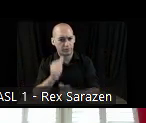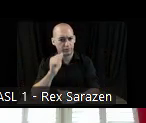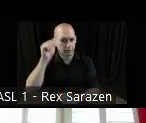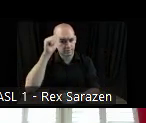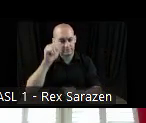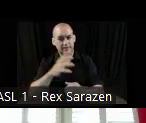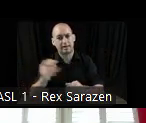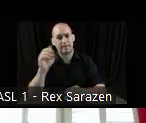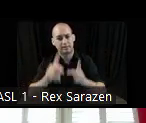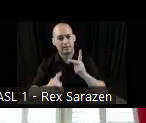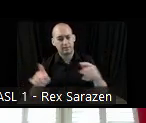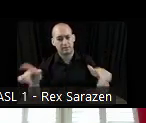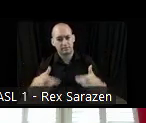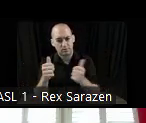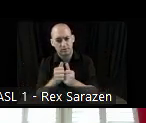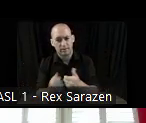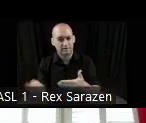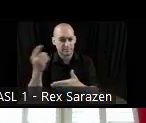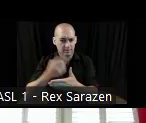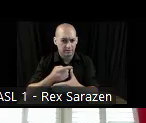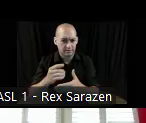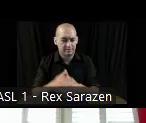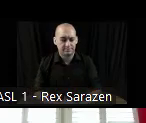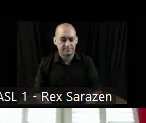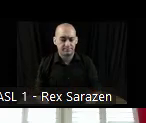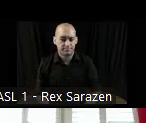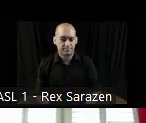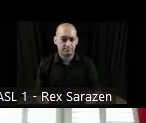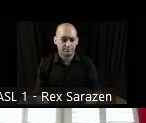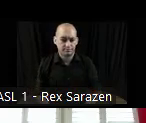disabilities. Next slide, please.